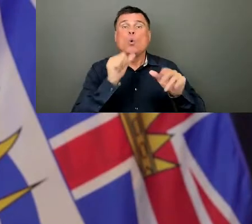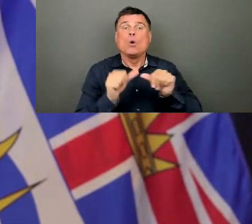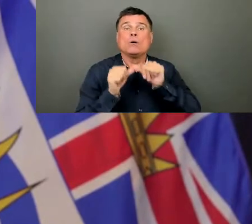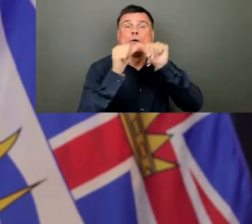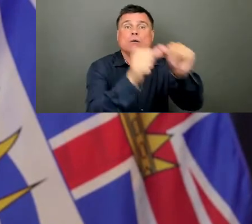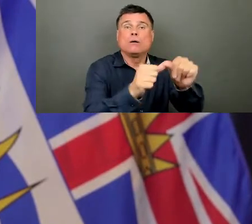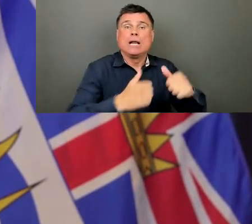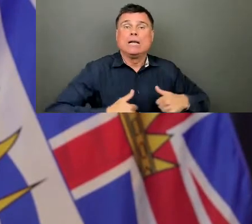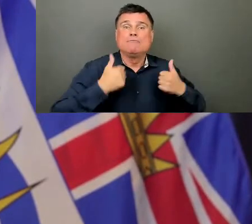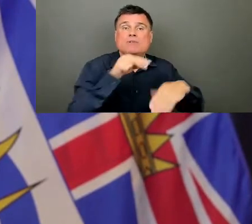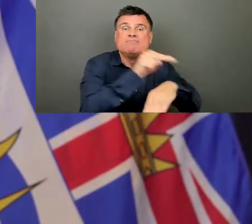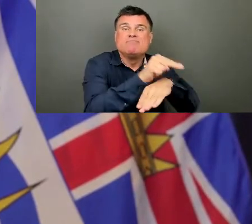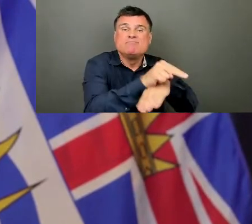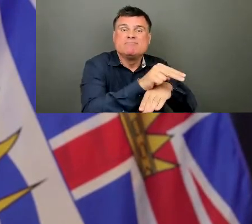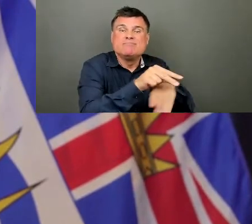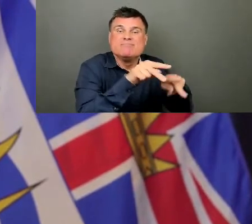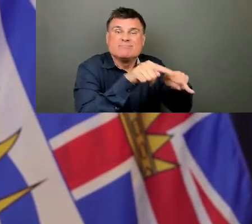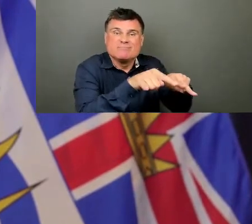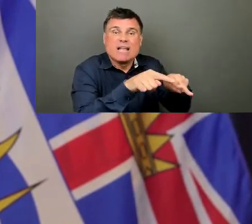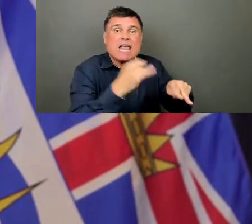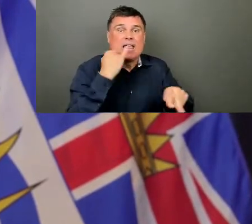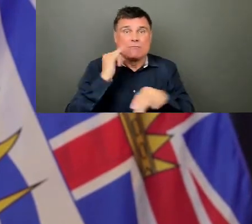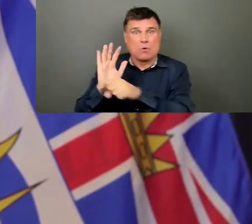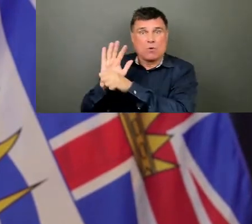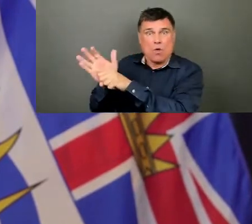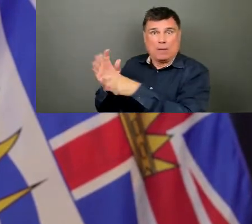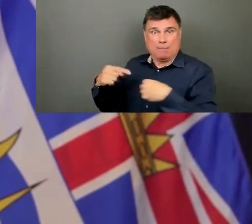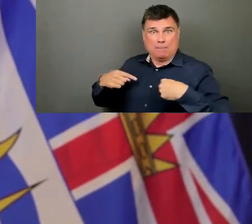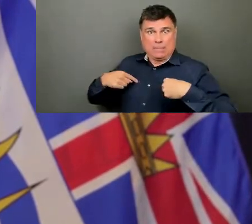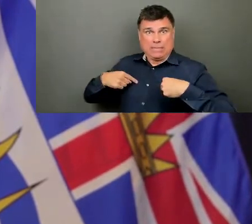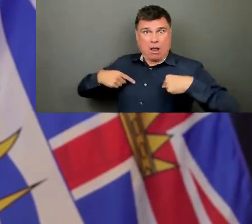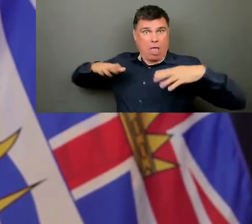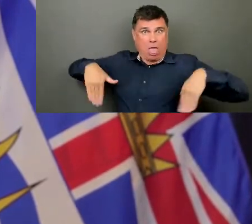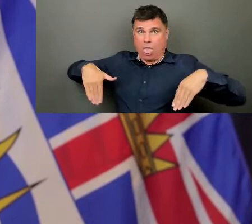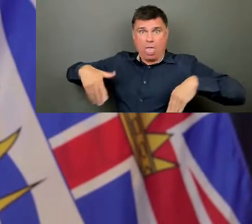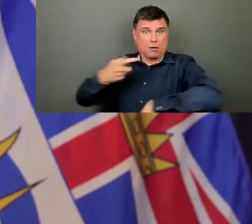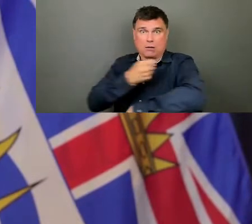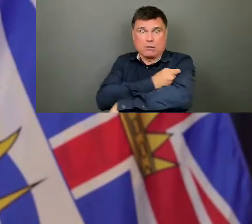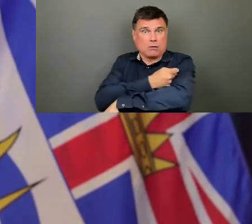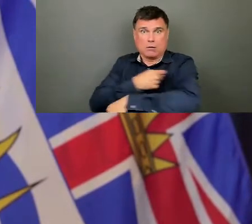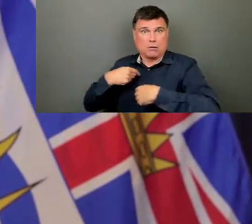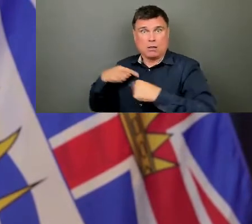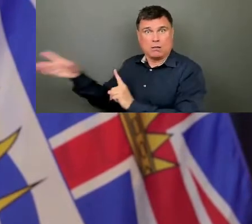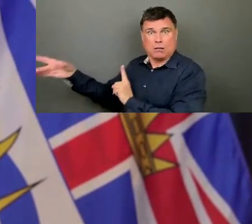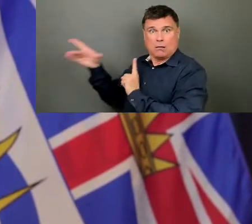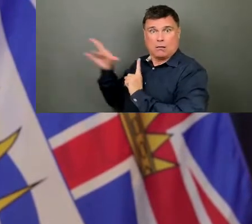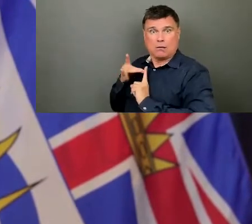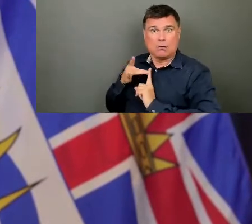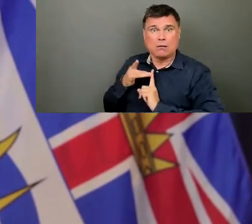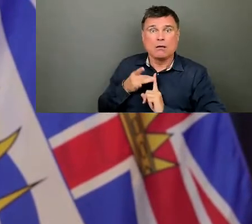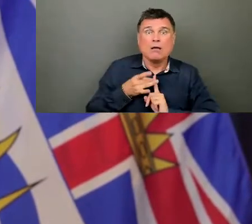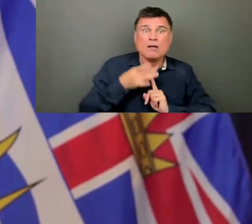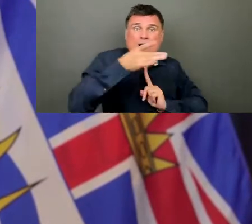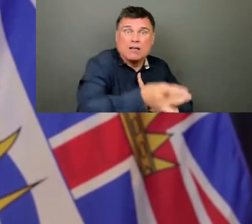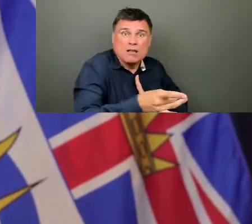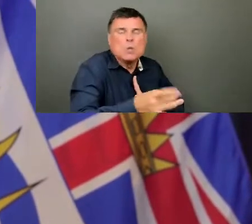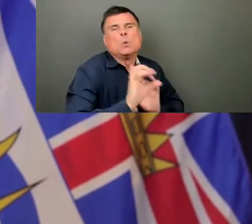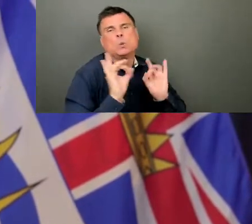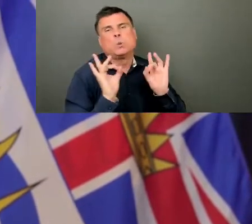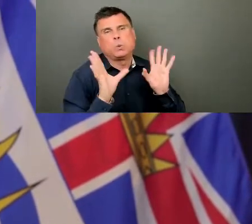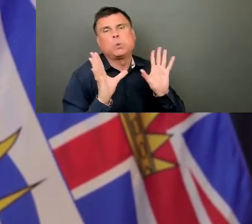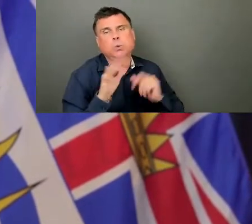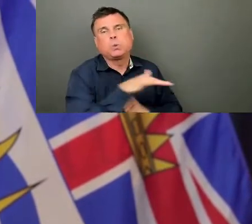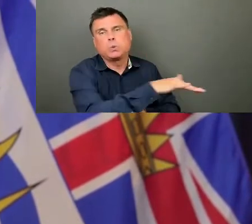it can have a tremendous effect on the health of people who are living in that, on residents particularly, and we know